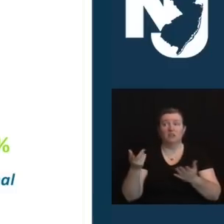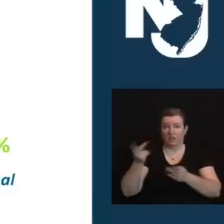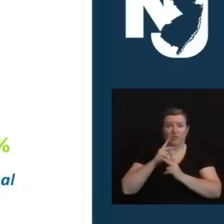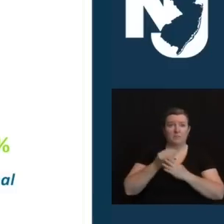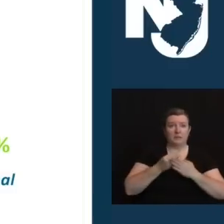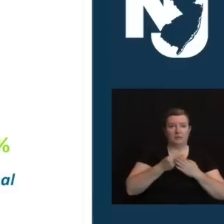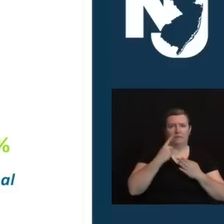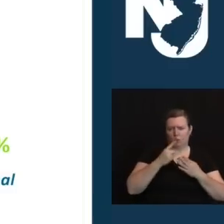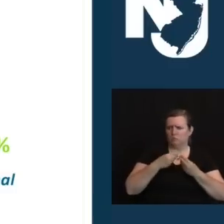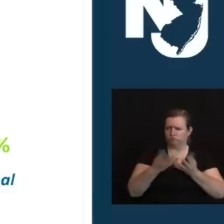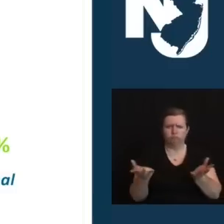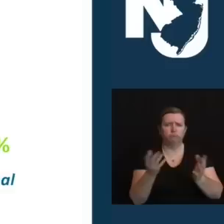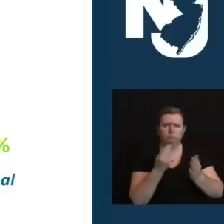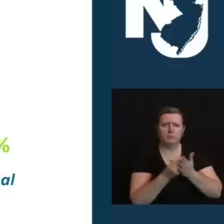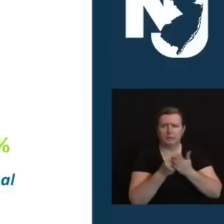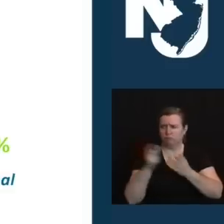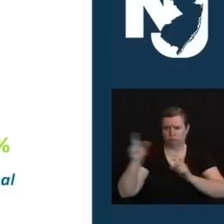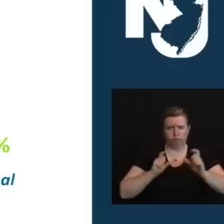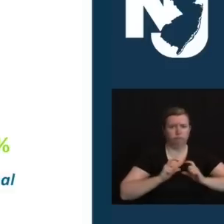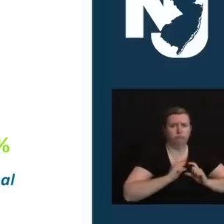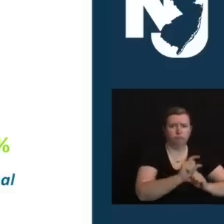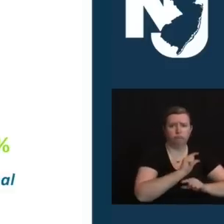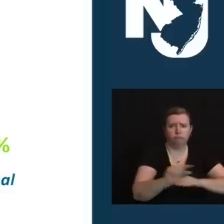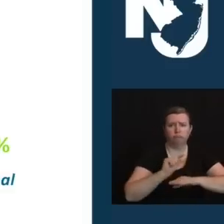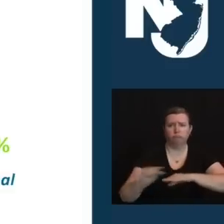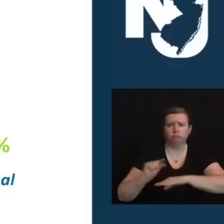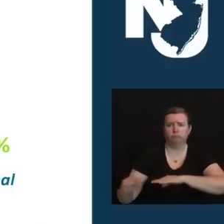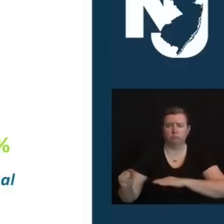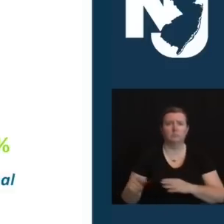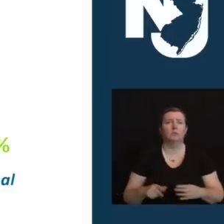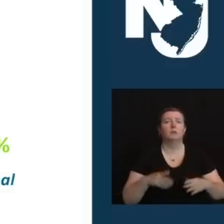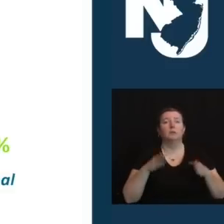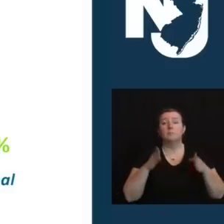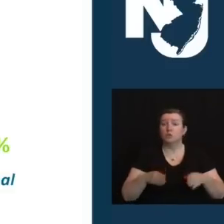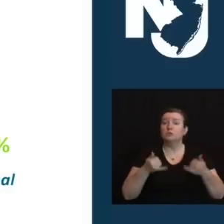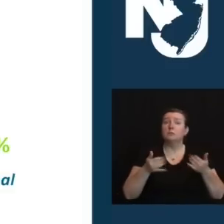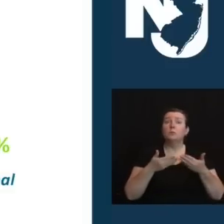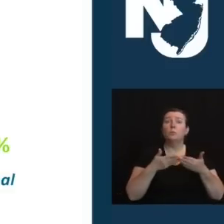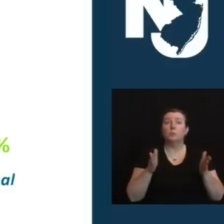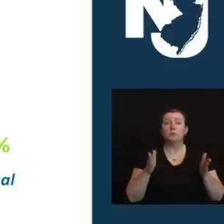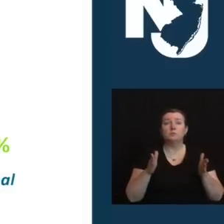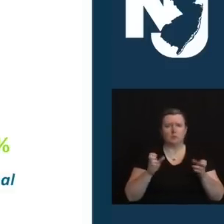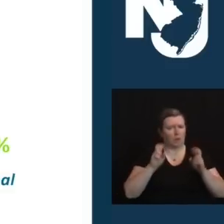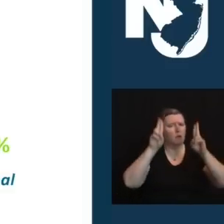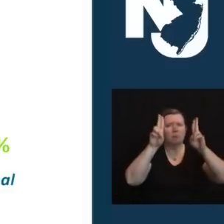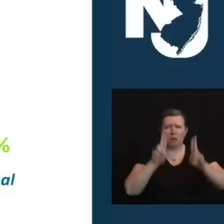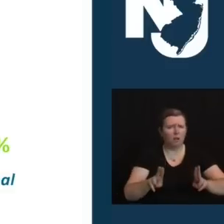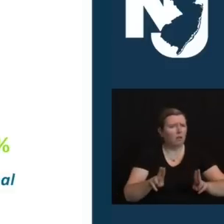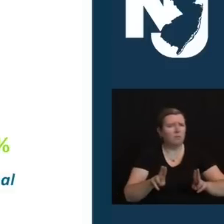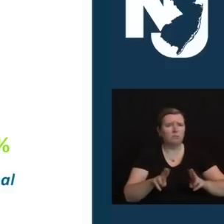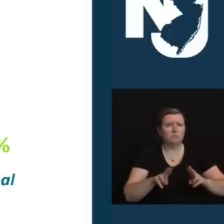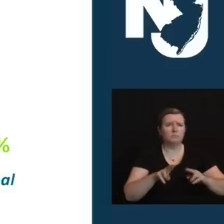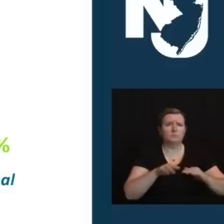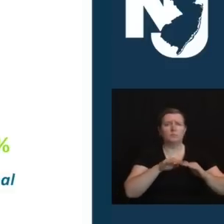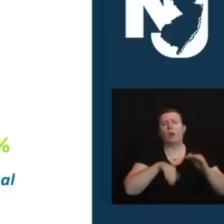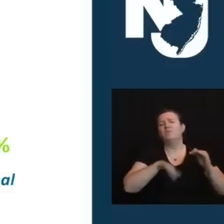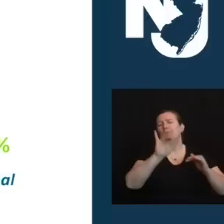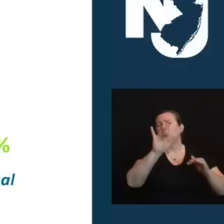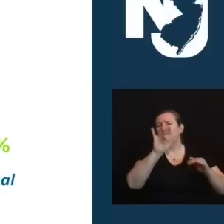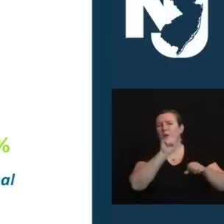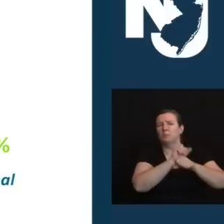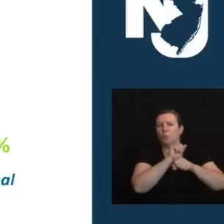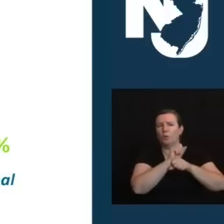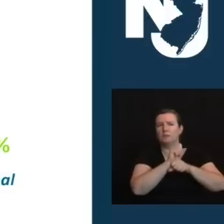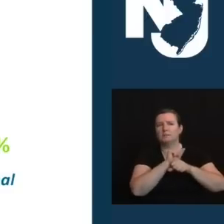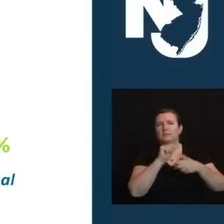for those 3 counties are still open through next week, through July 8th. So if you are a small business under 25 employees located in Essex, Ocean, or Passaic,